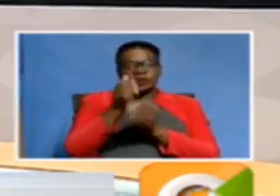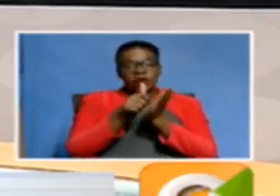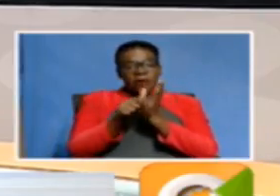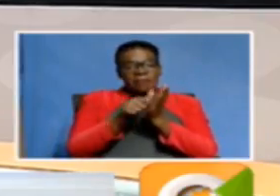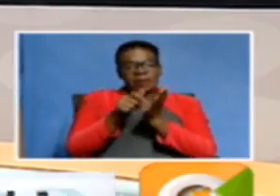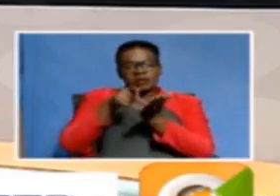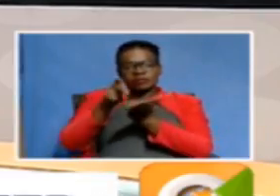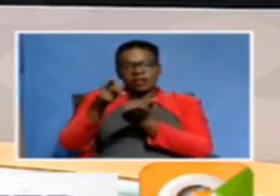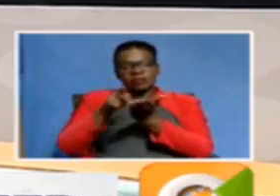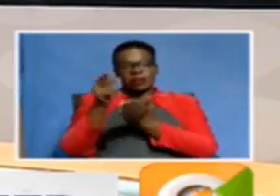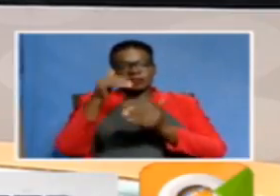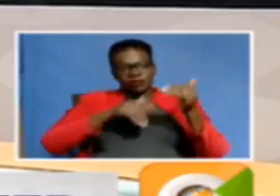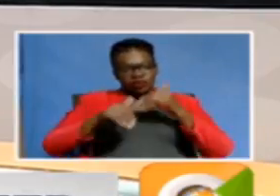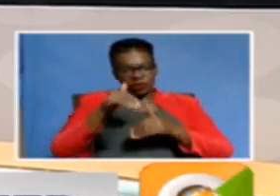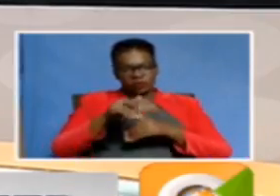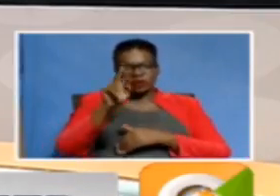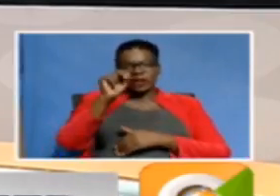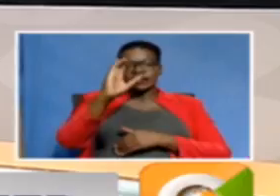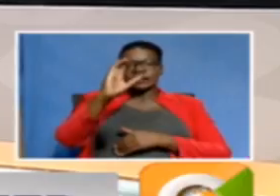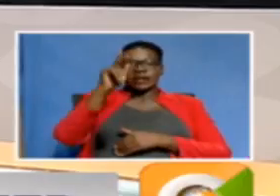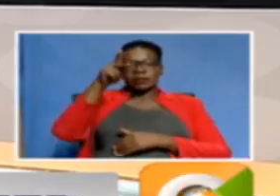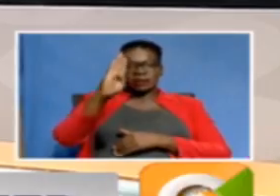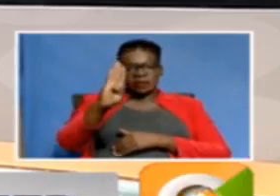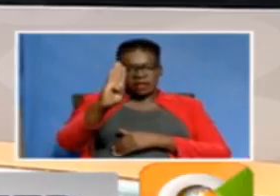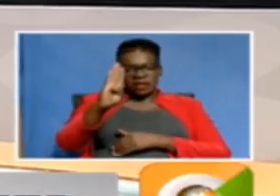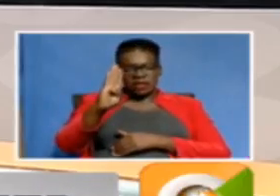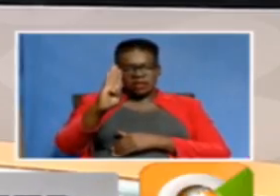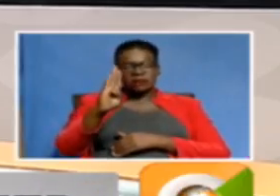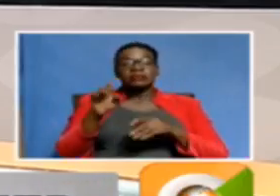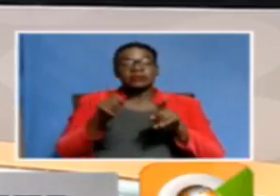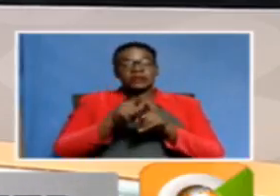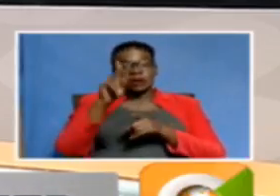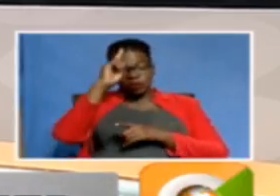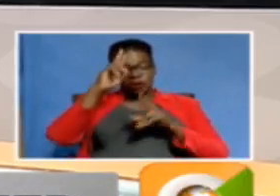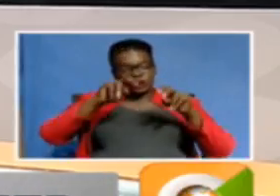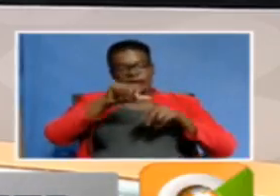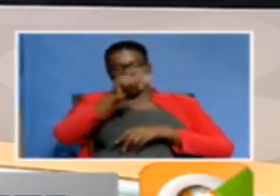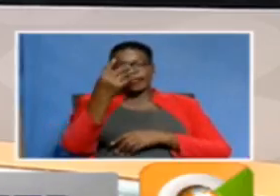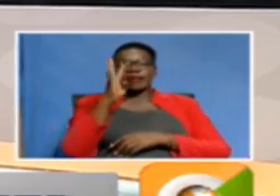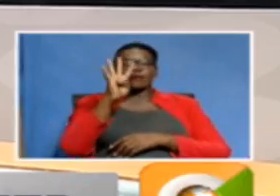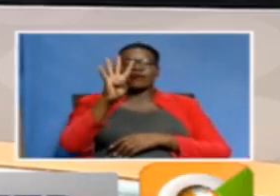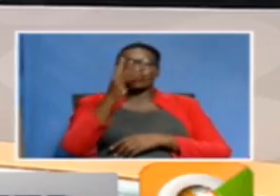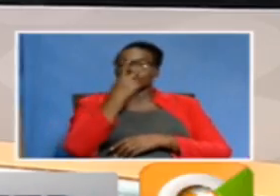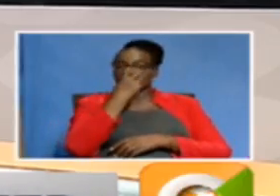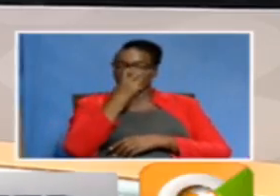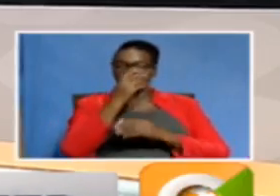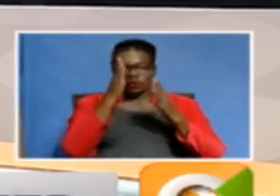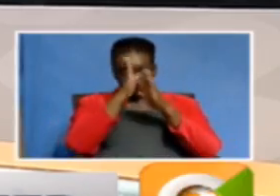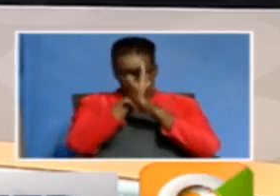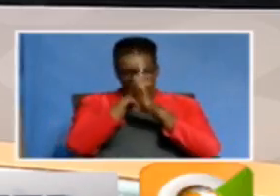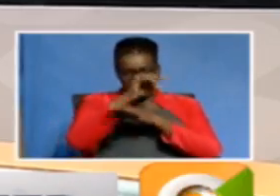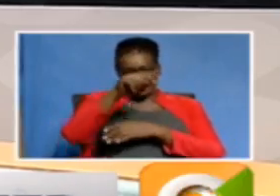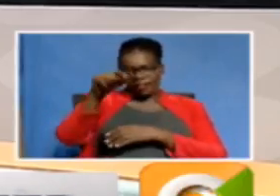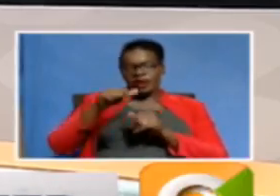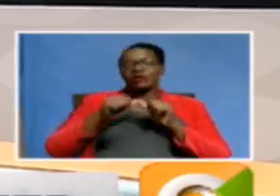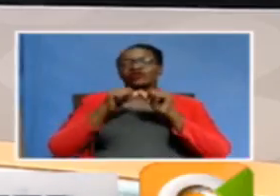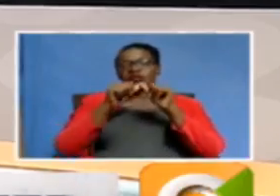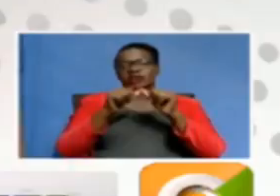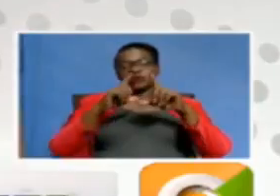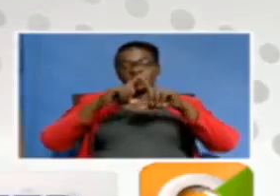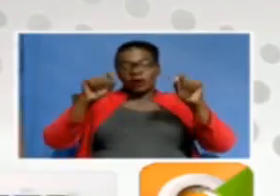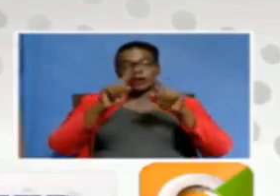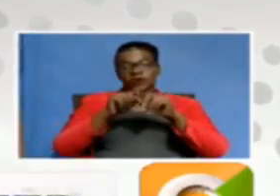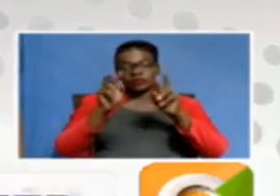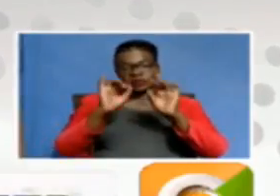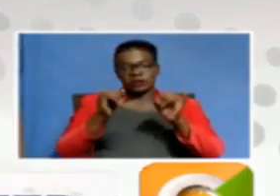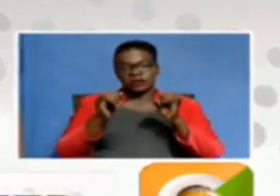payment scandal at the National Cereals and Produce Board. Police are still looking for four more suspects who have gone into hiding. According to a statement sent to newsrooms,